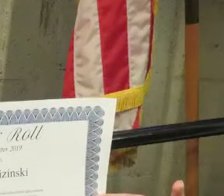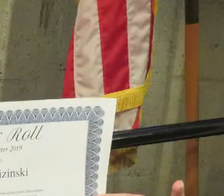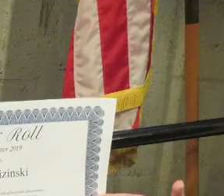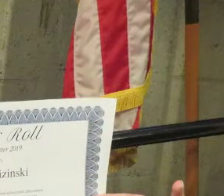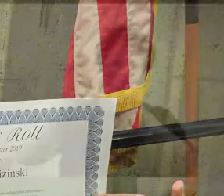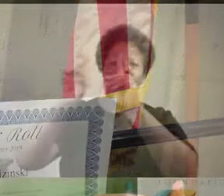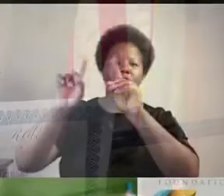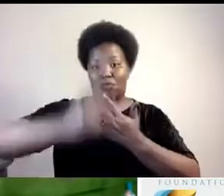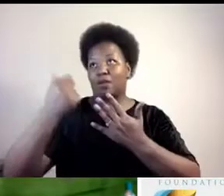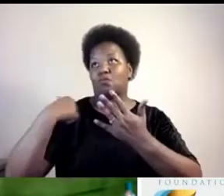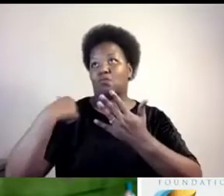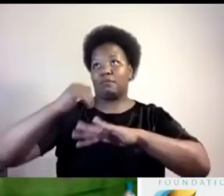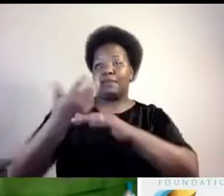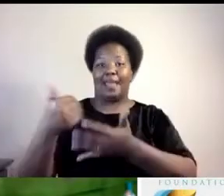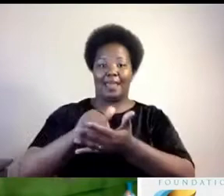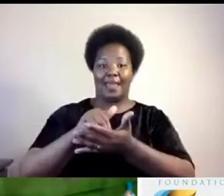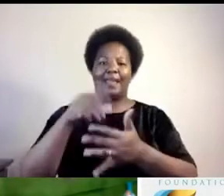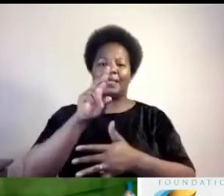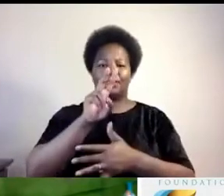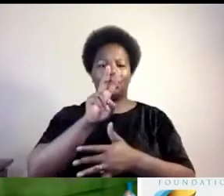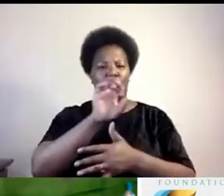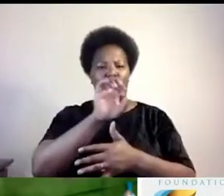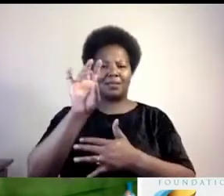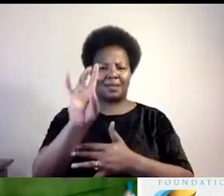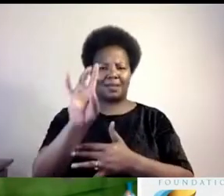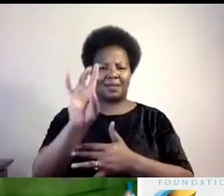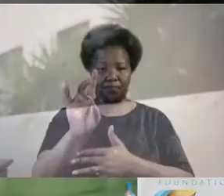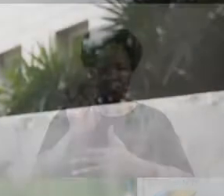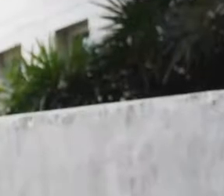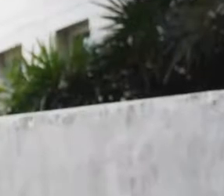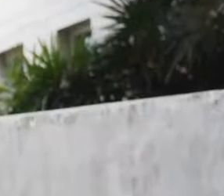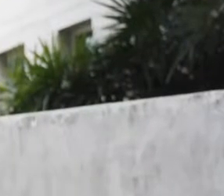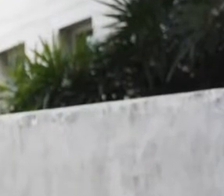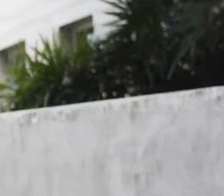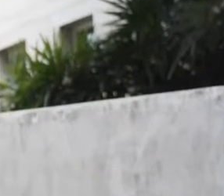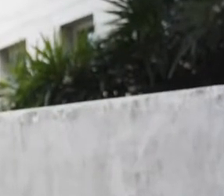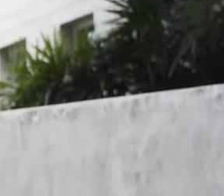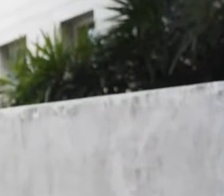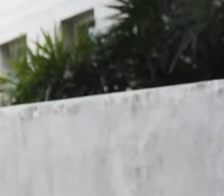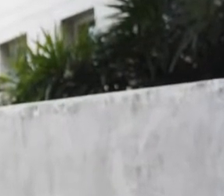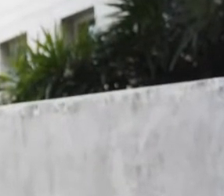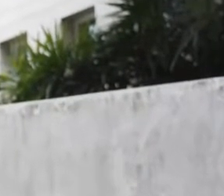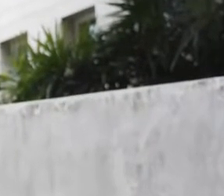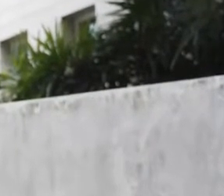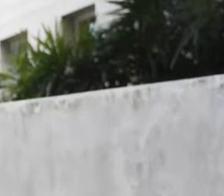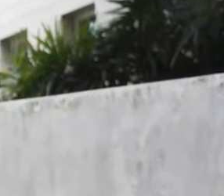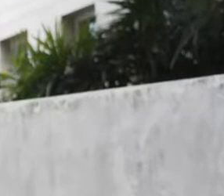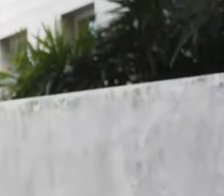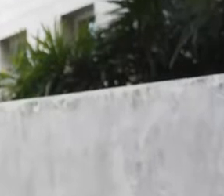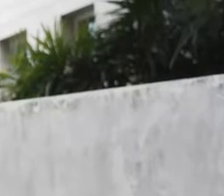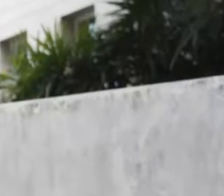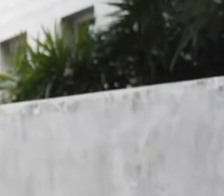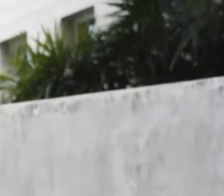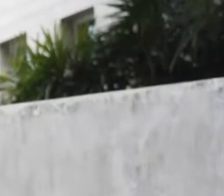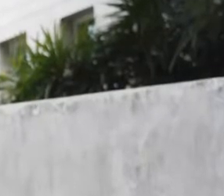degree that they wanted. And we developed this roadmap thinking about how would we help individuals, how would we support